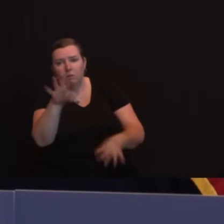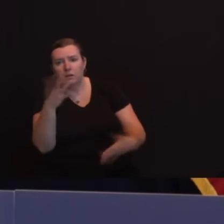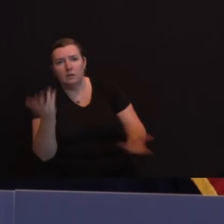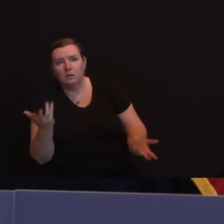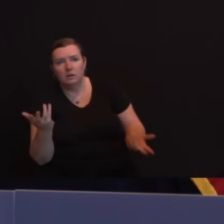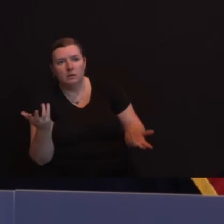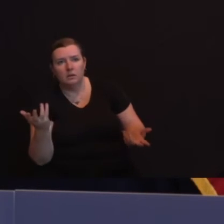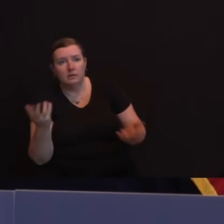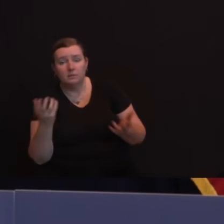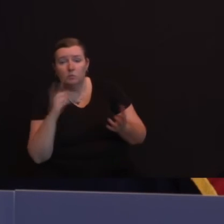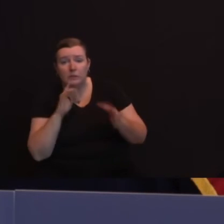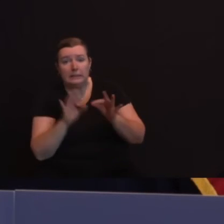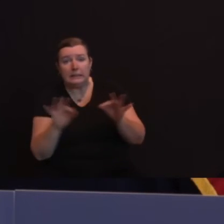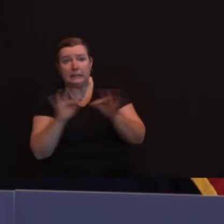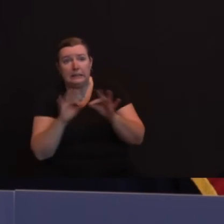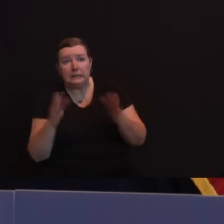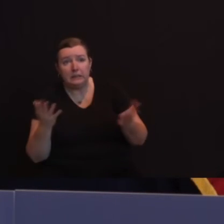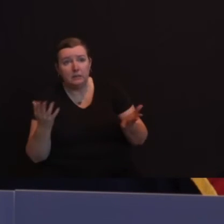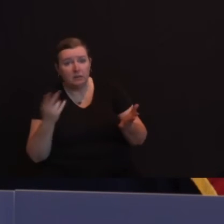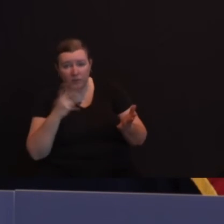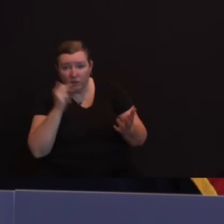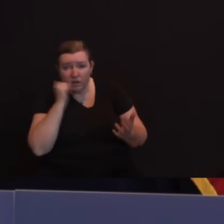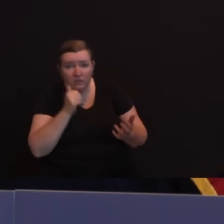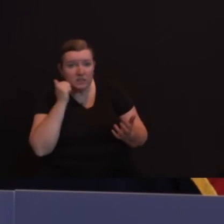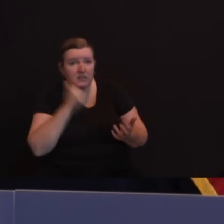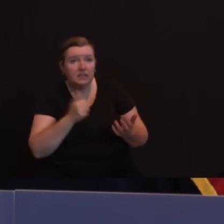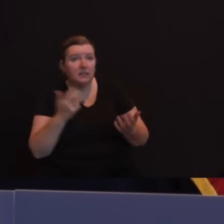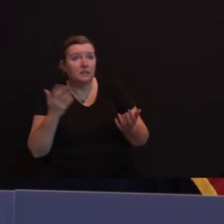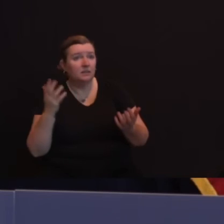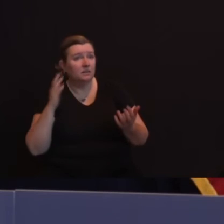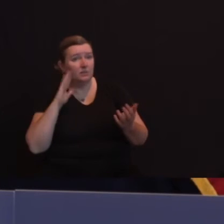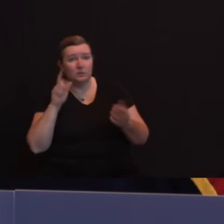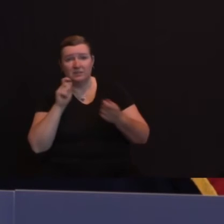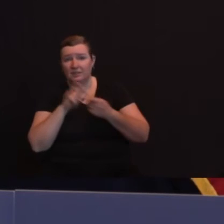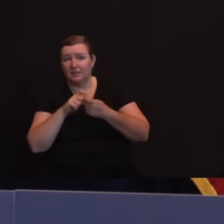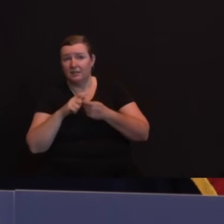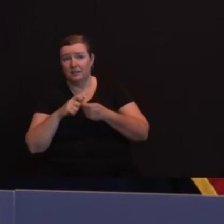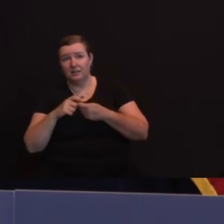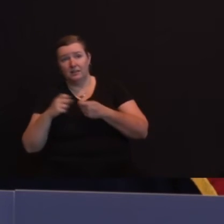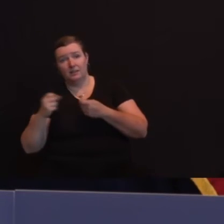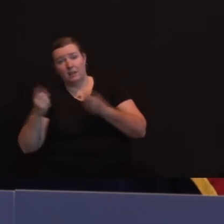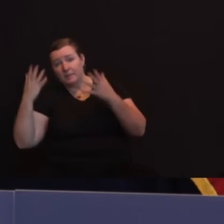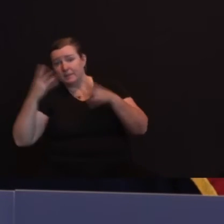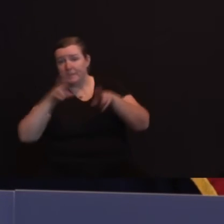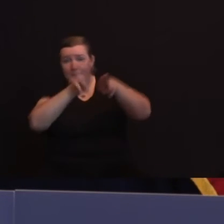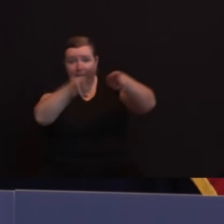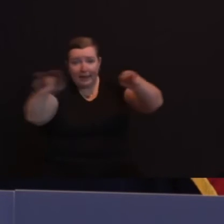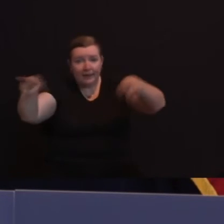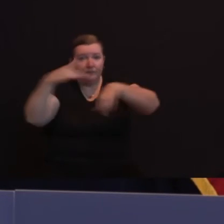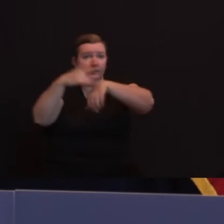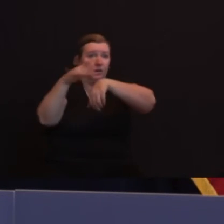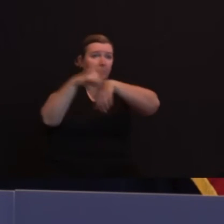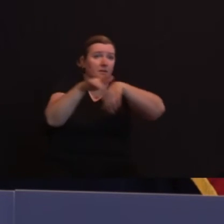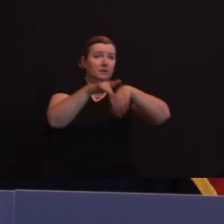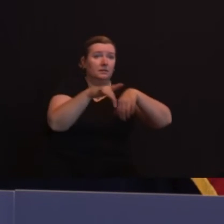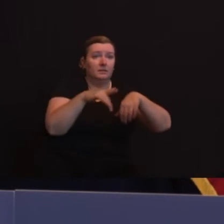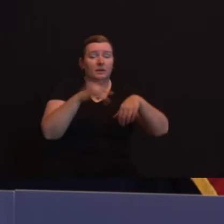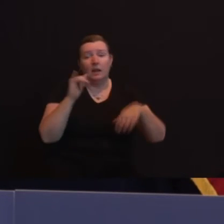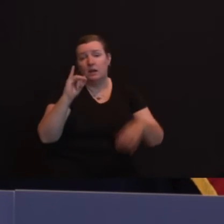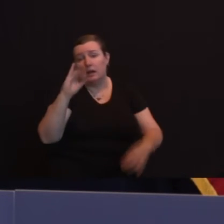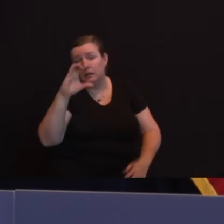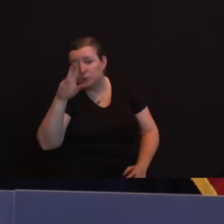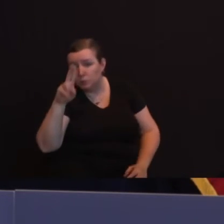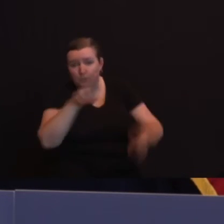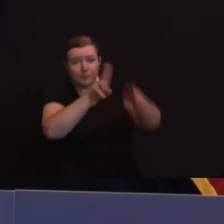we watch it every day. We know exactly how many beds are available in our hospitals. We know exactly how many critical care beds.